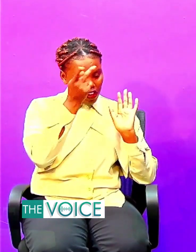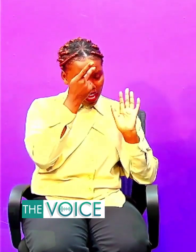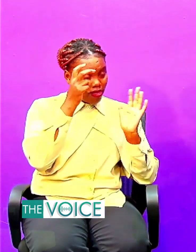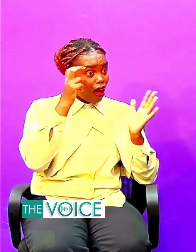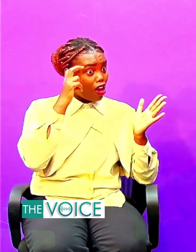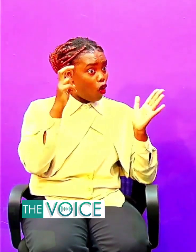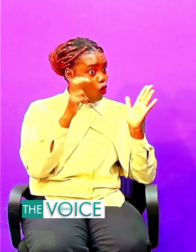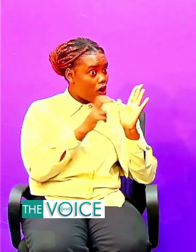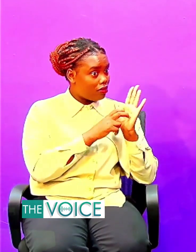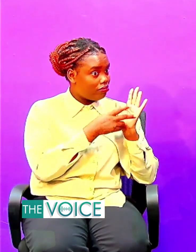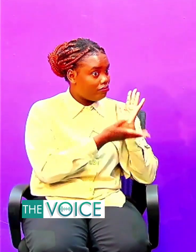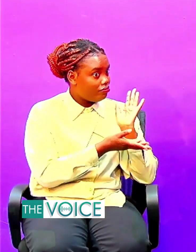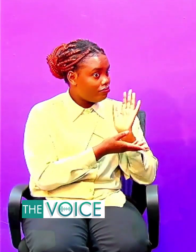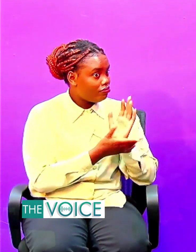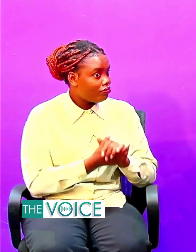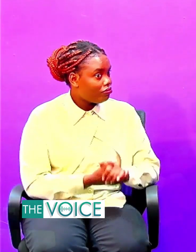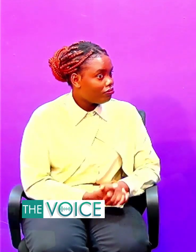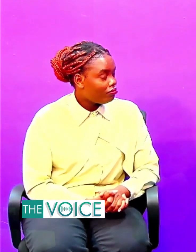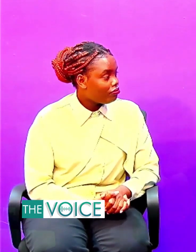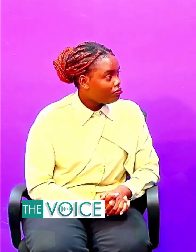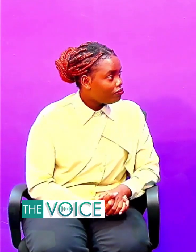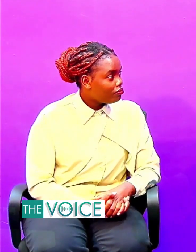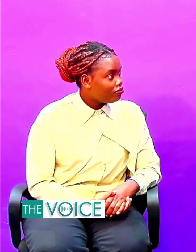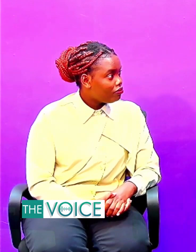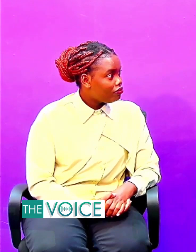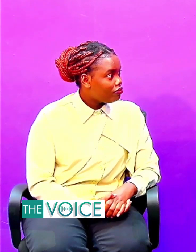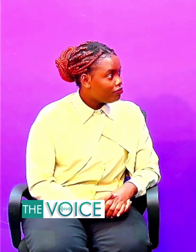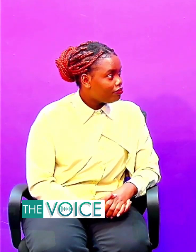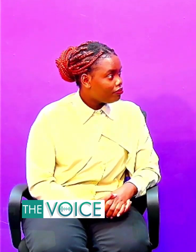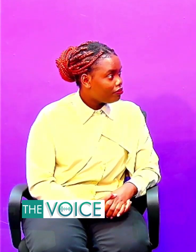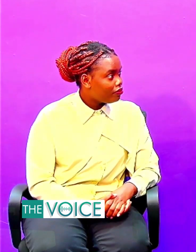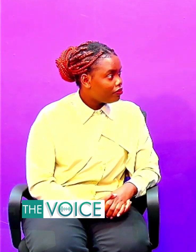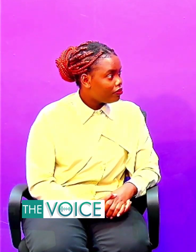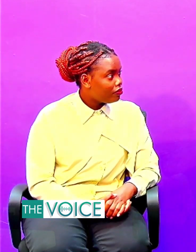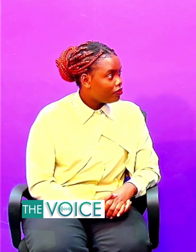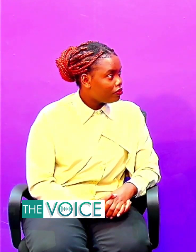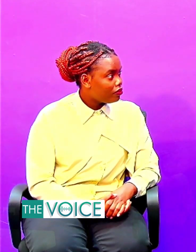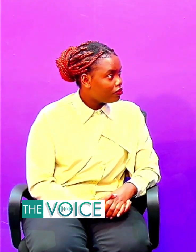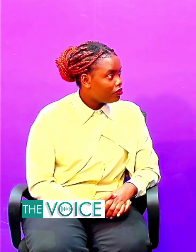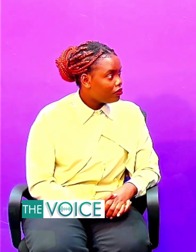And do the Constitution of Kenya acknowledge epilepsy in it?